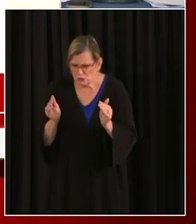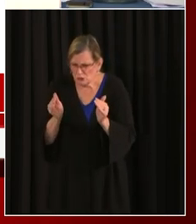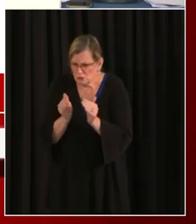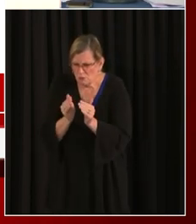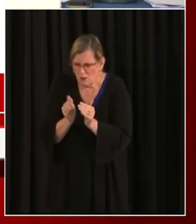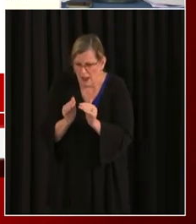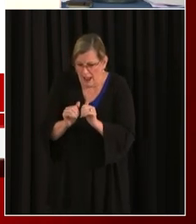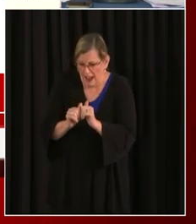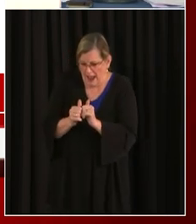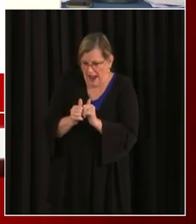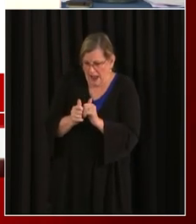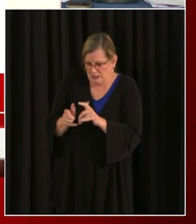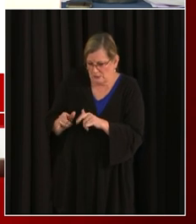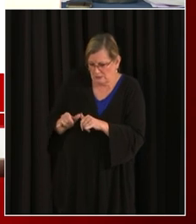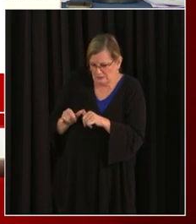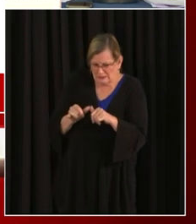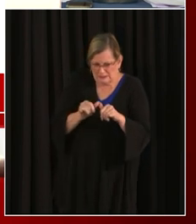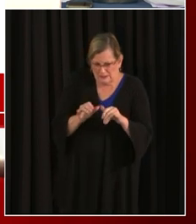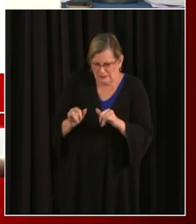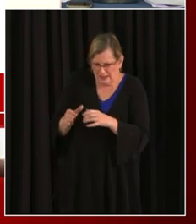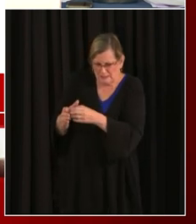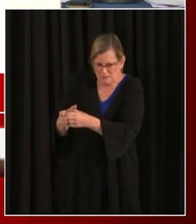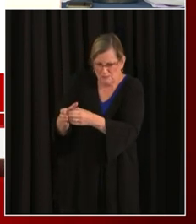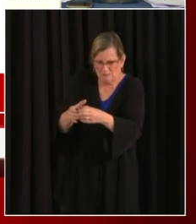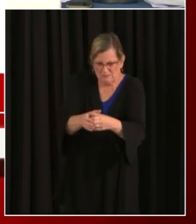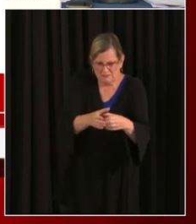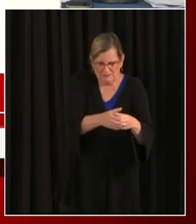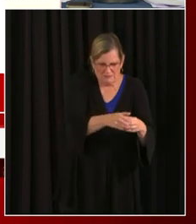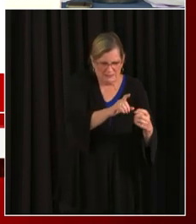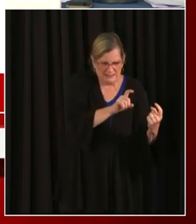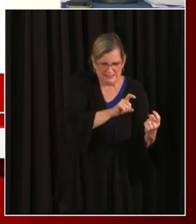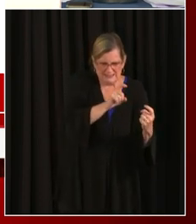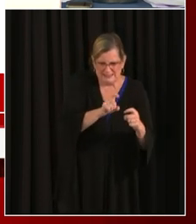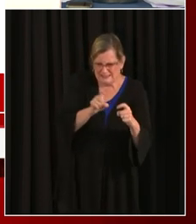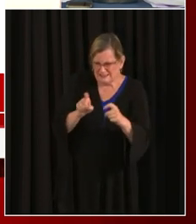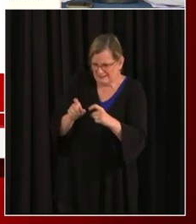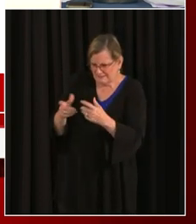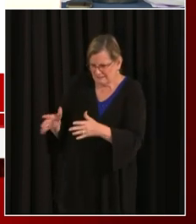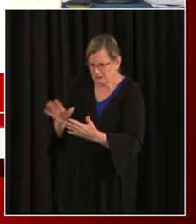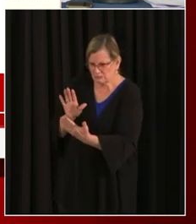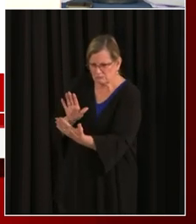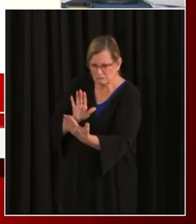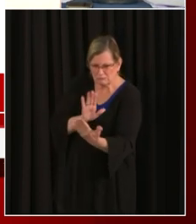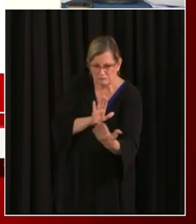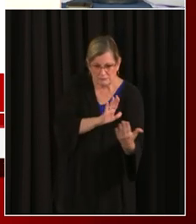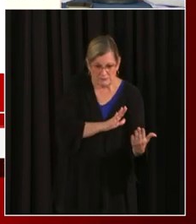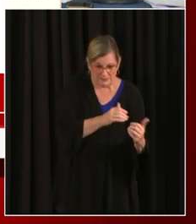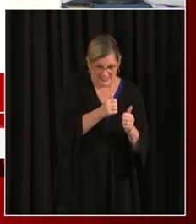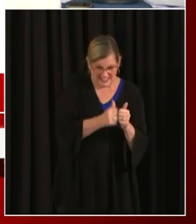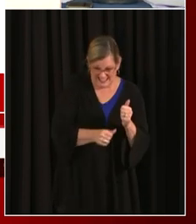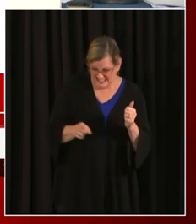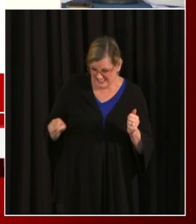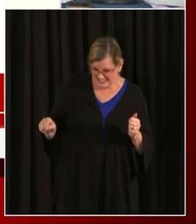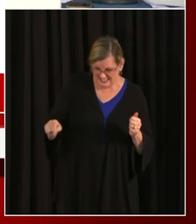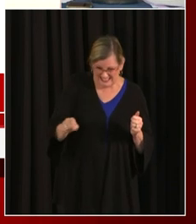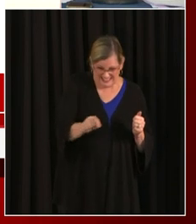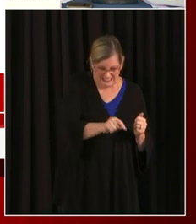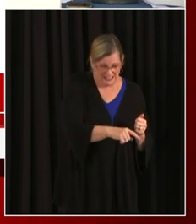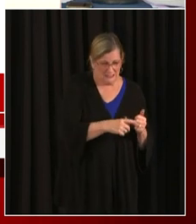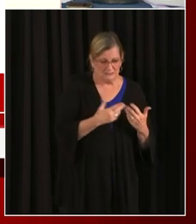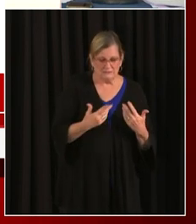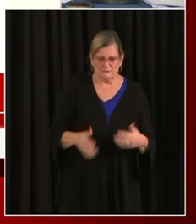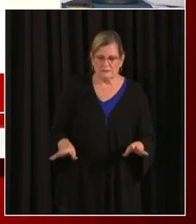in small cohorts of students that needed to be in person the most. In all cases, I want to just confirm